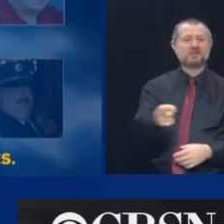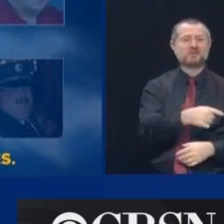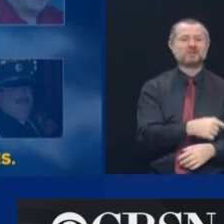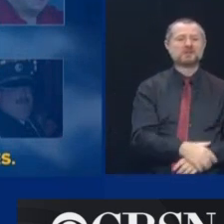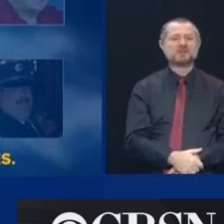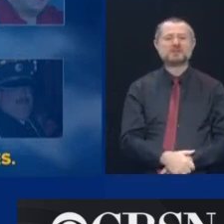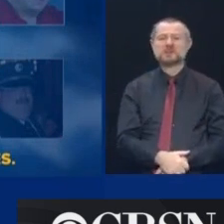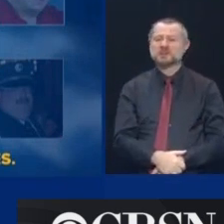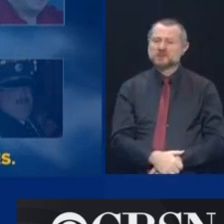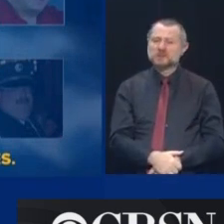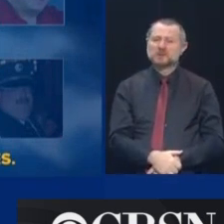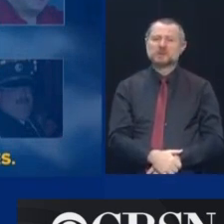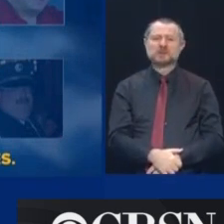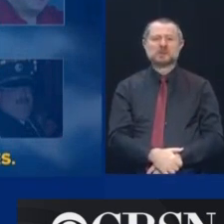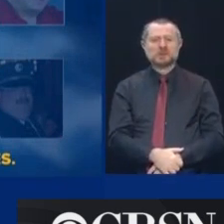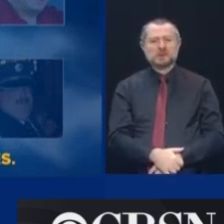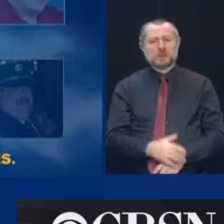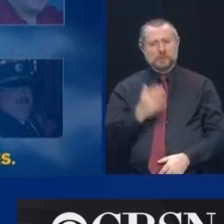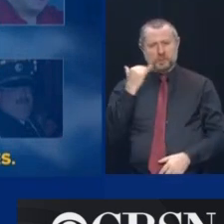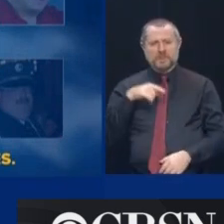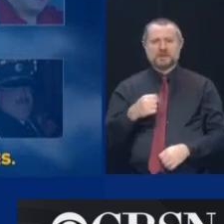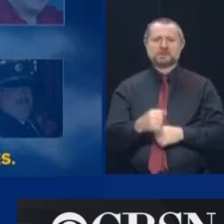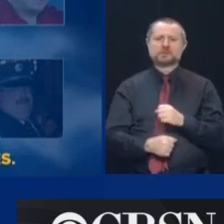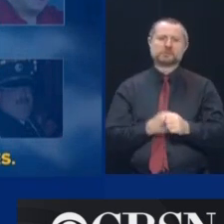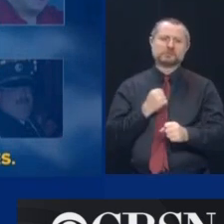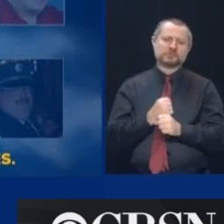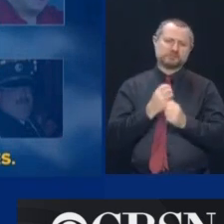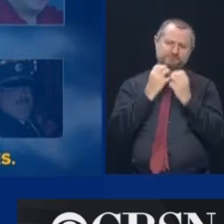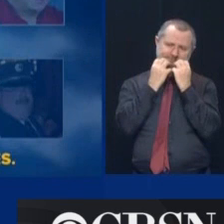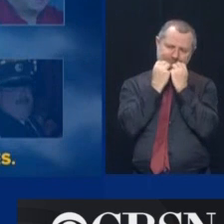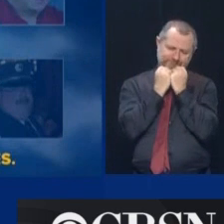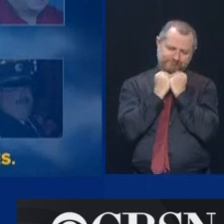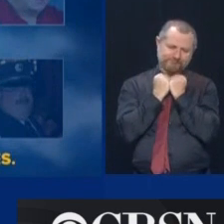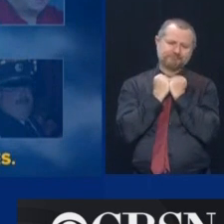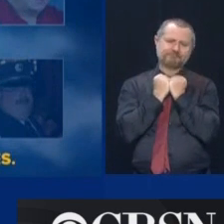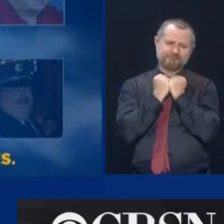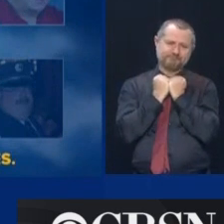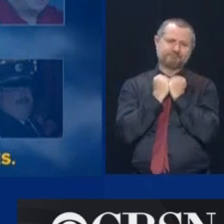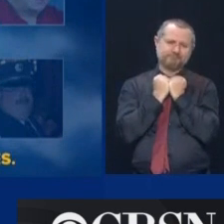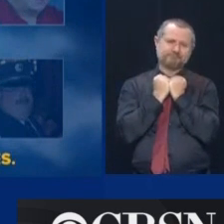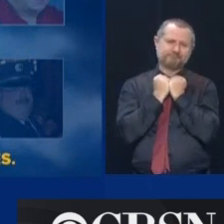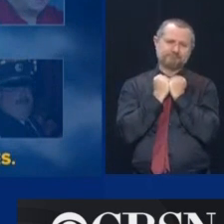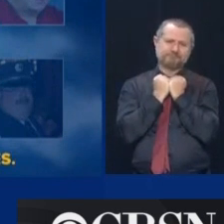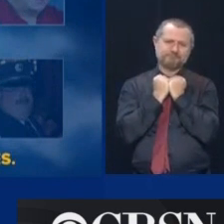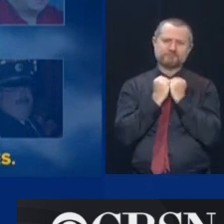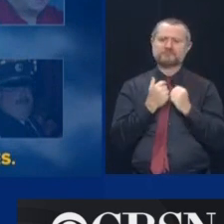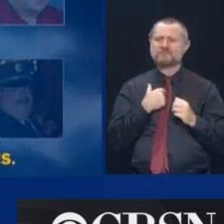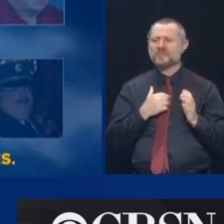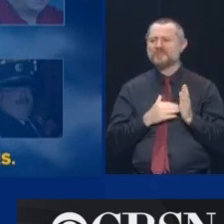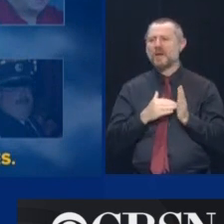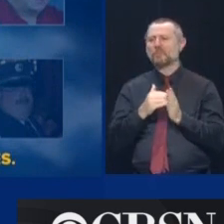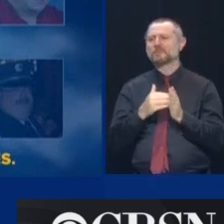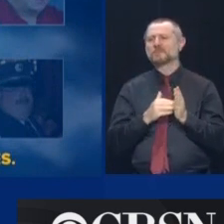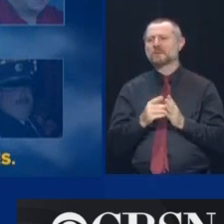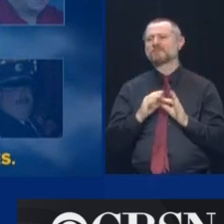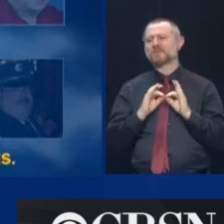That's why this Thanksgiving is special. There are tens of thousands of